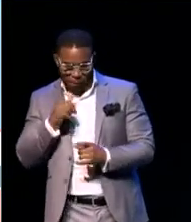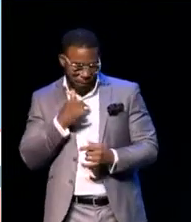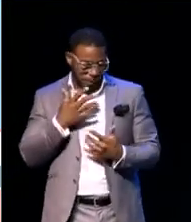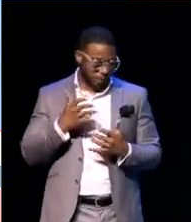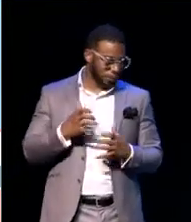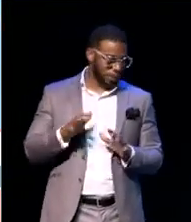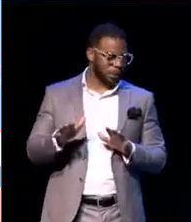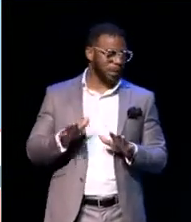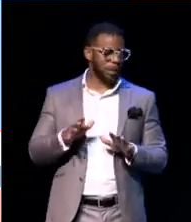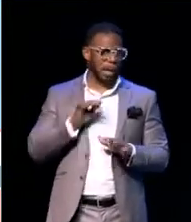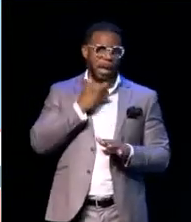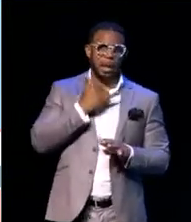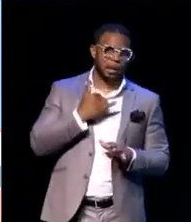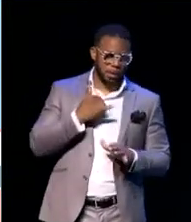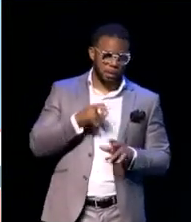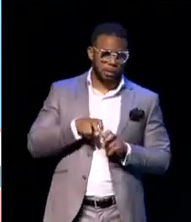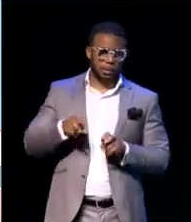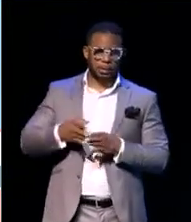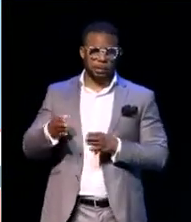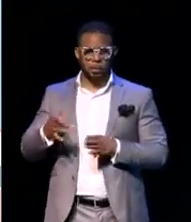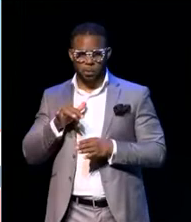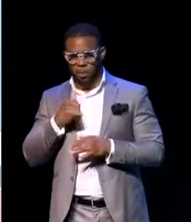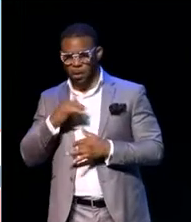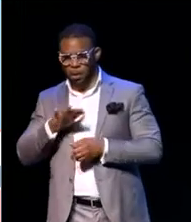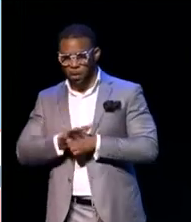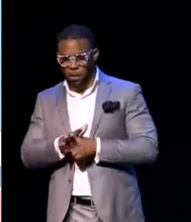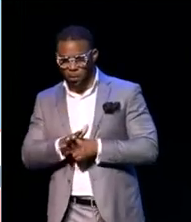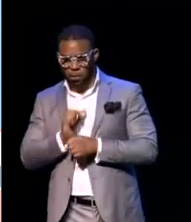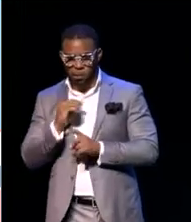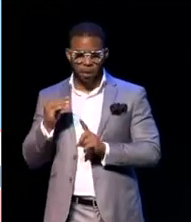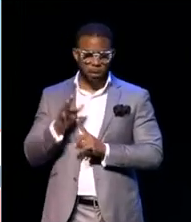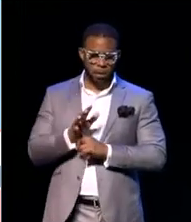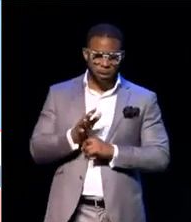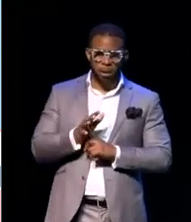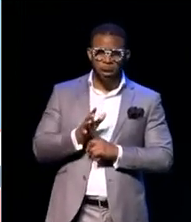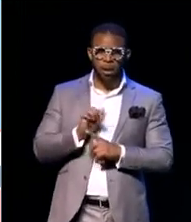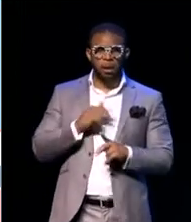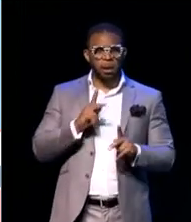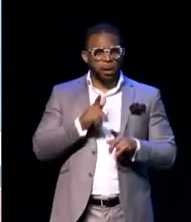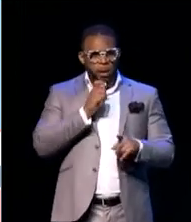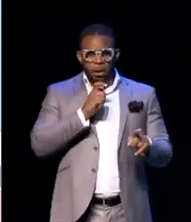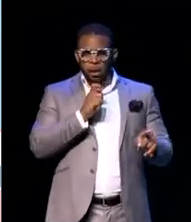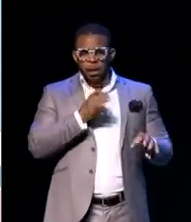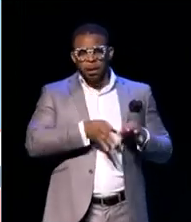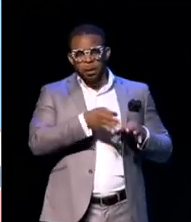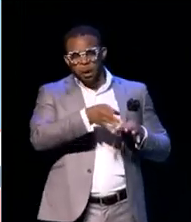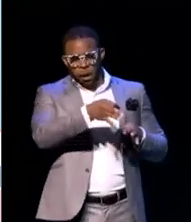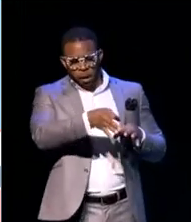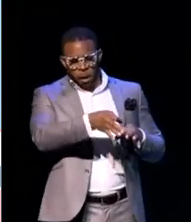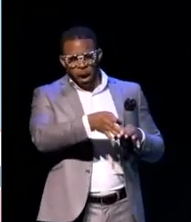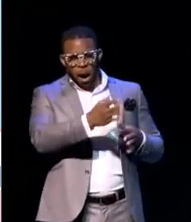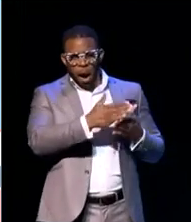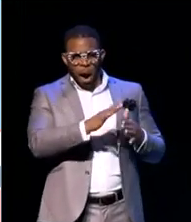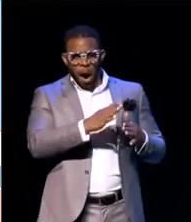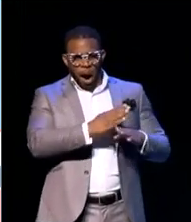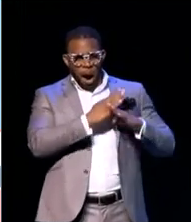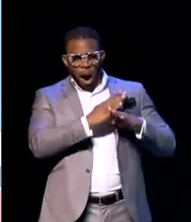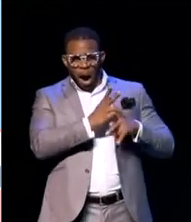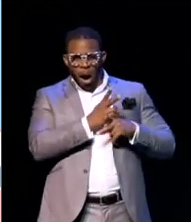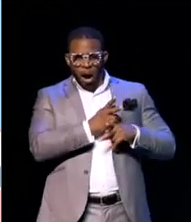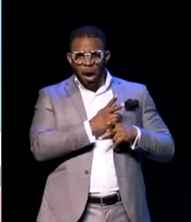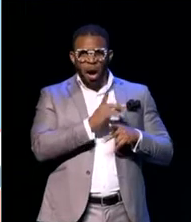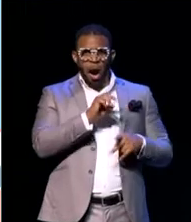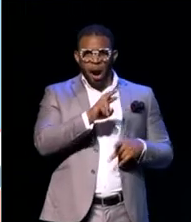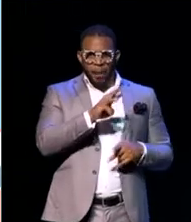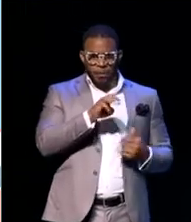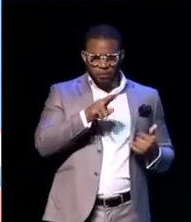didn't want to accidentally sit next to someone who had COVID and be exposed. We have people who delayed some of their preventive care.